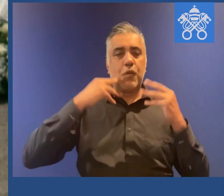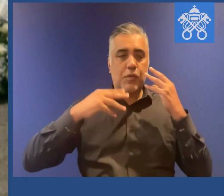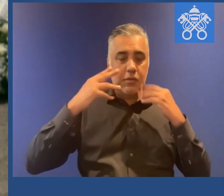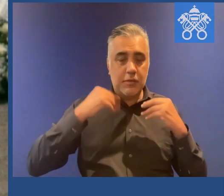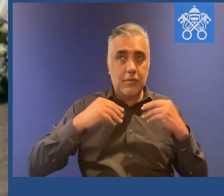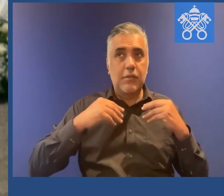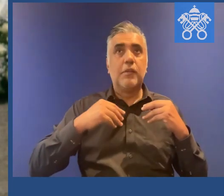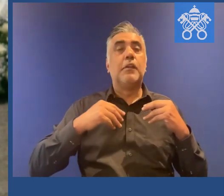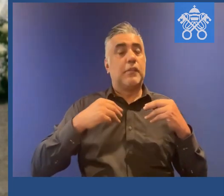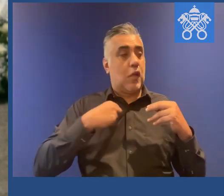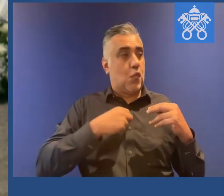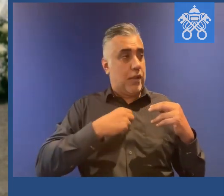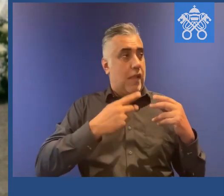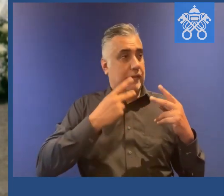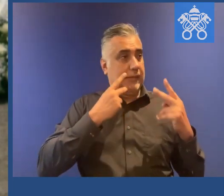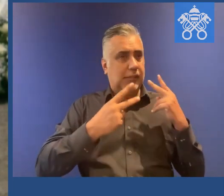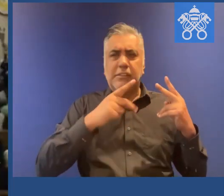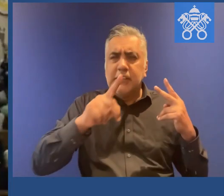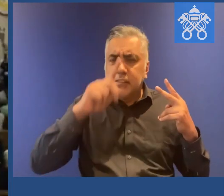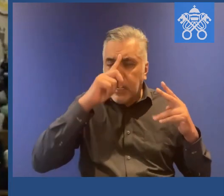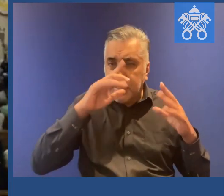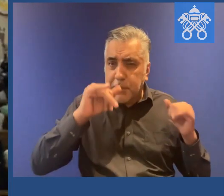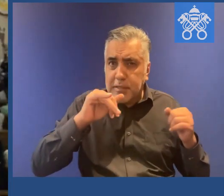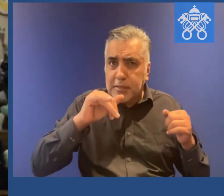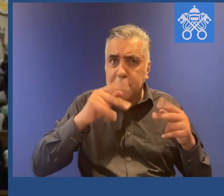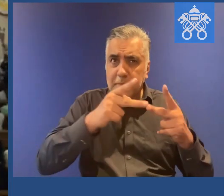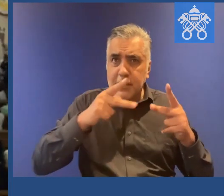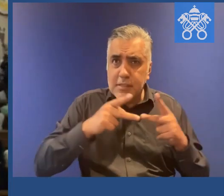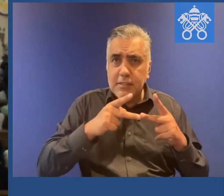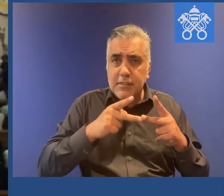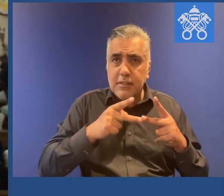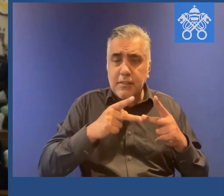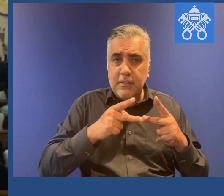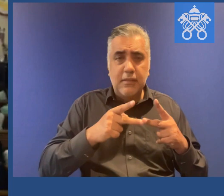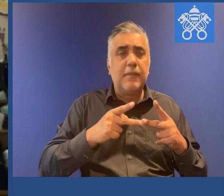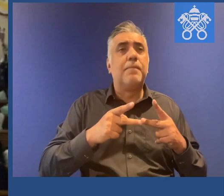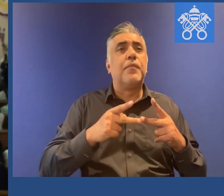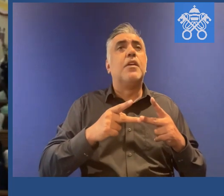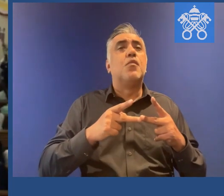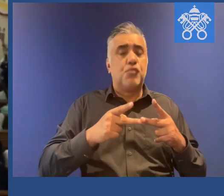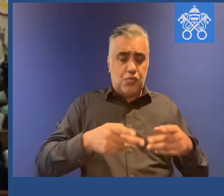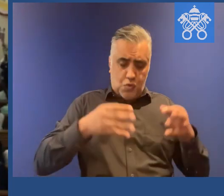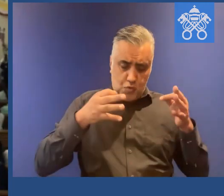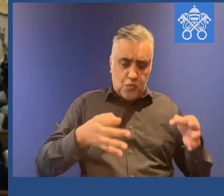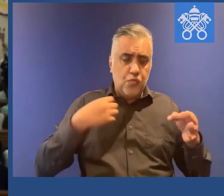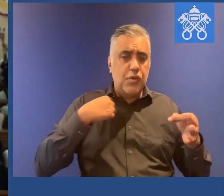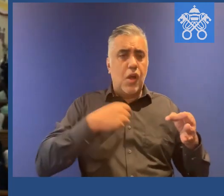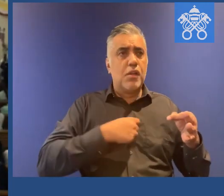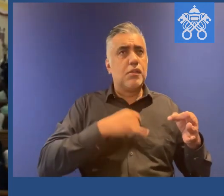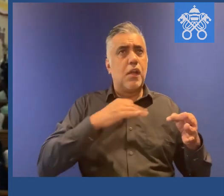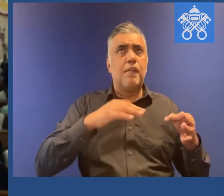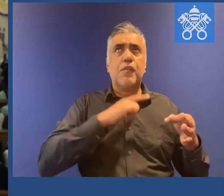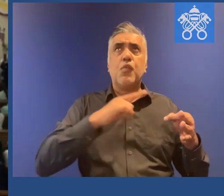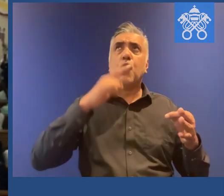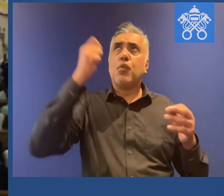and encounters in unexpected places, which have assured us of the